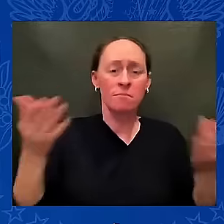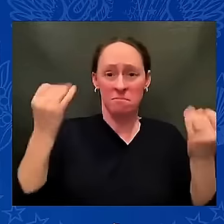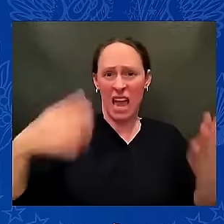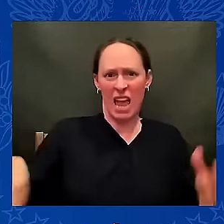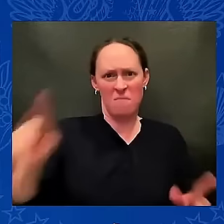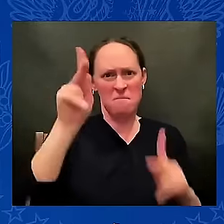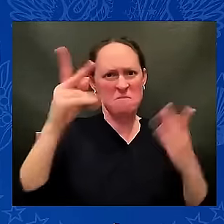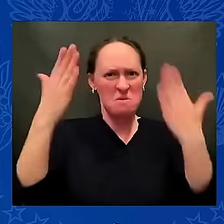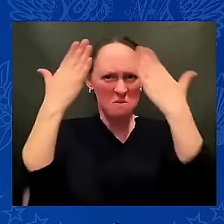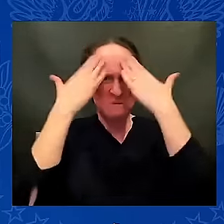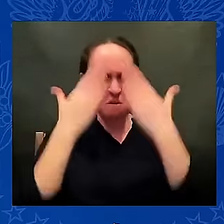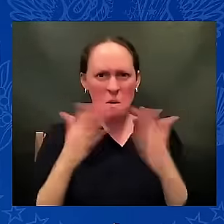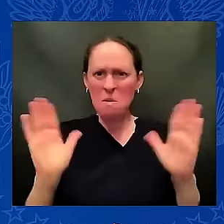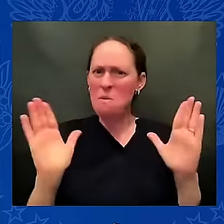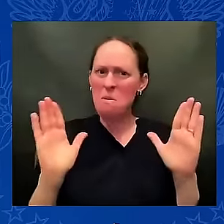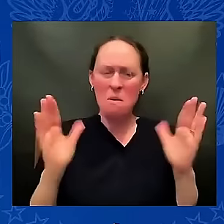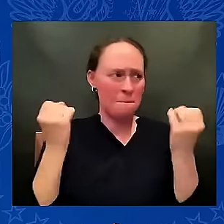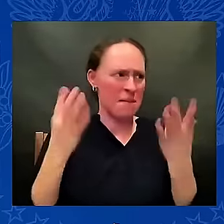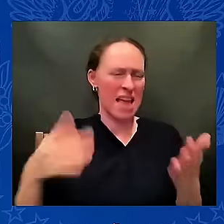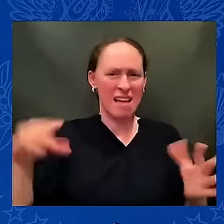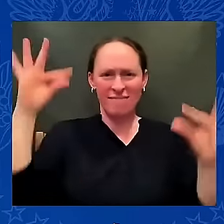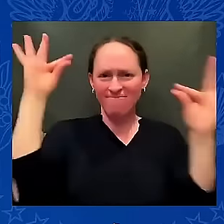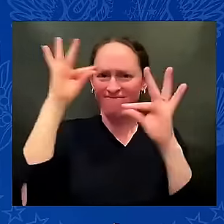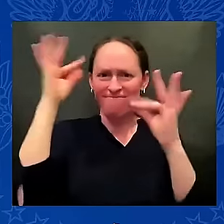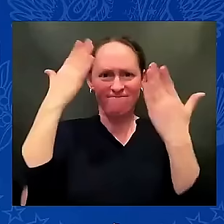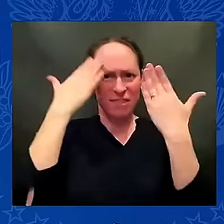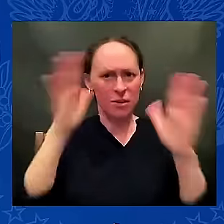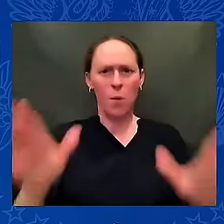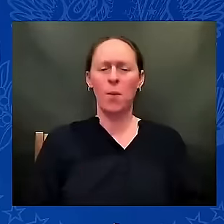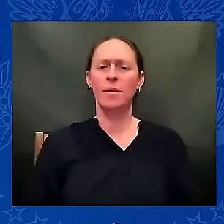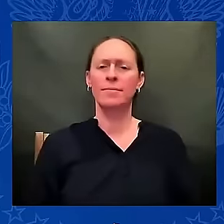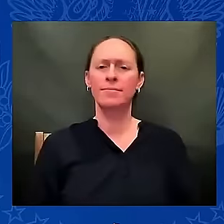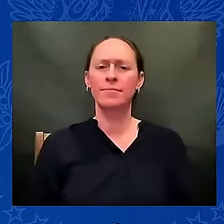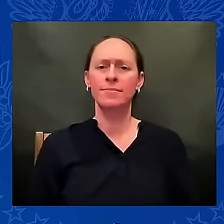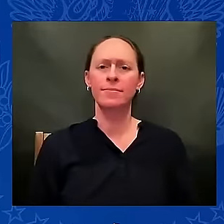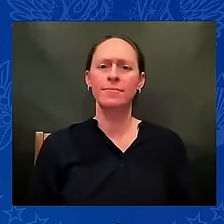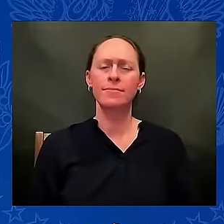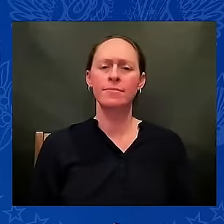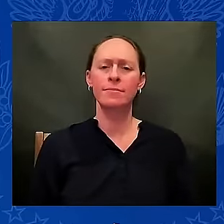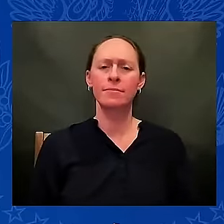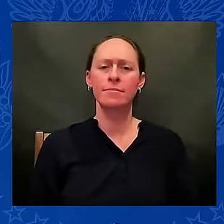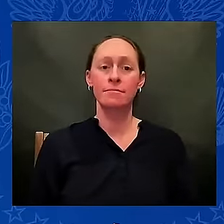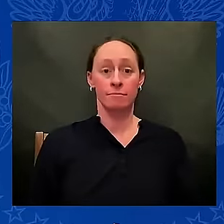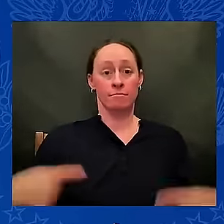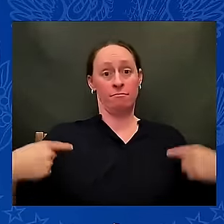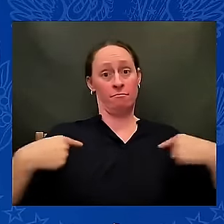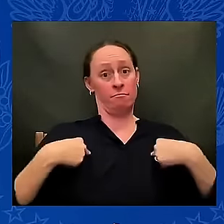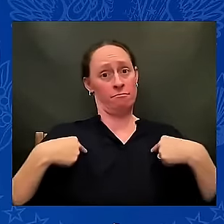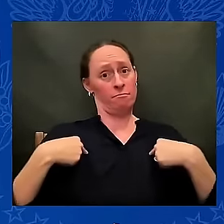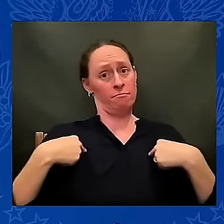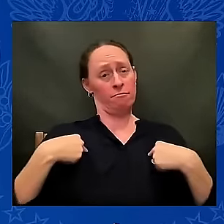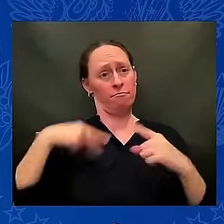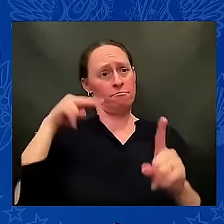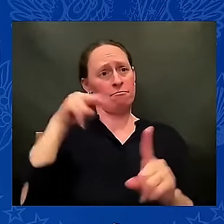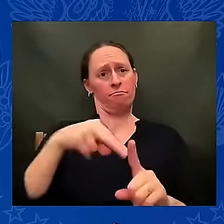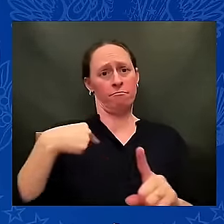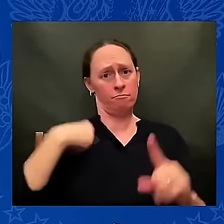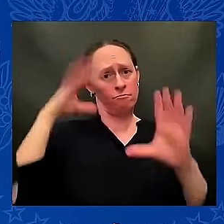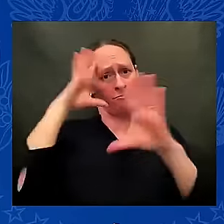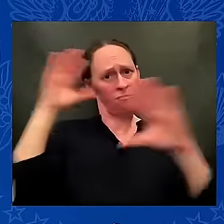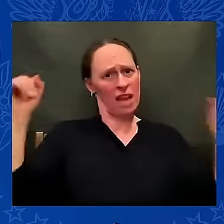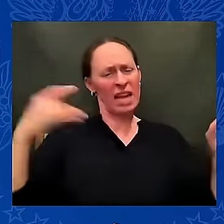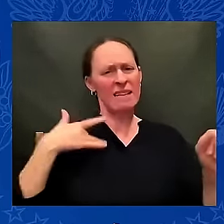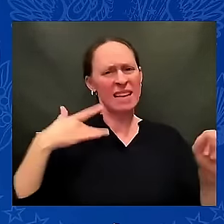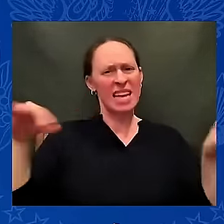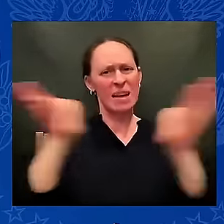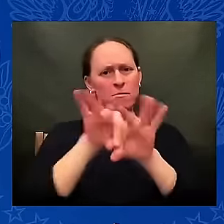president, I believe it's important that we do know. You know, generations of Native children stolen,